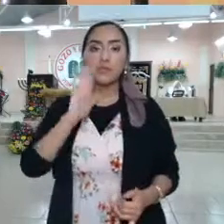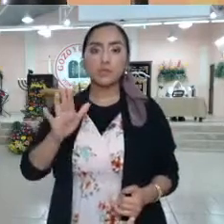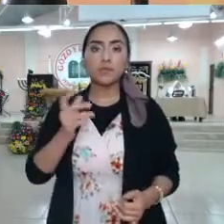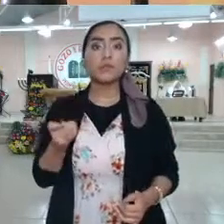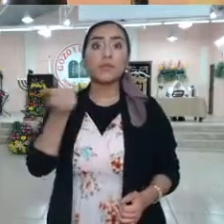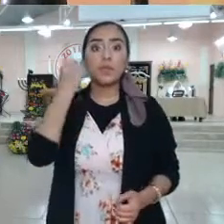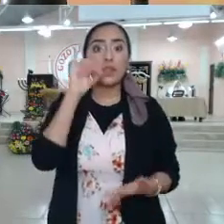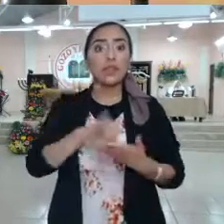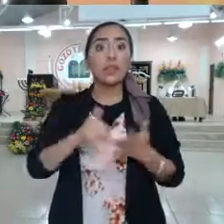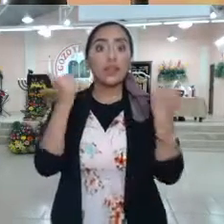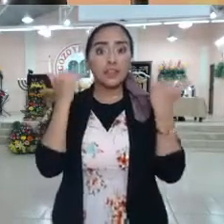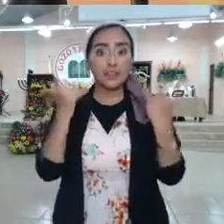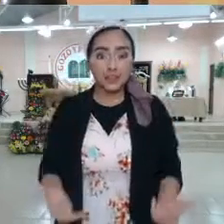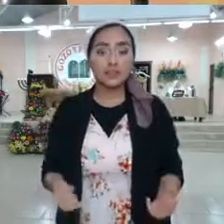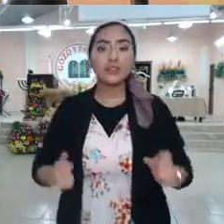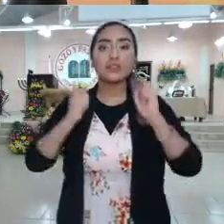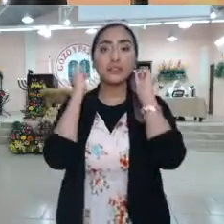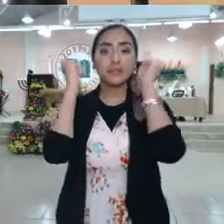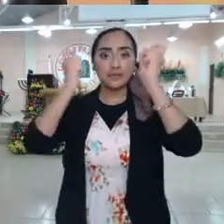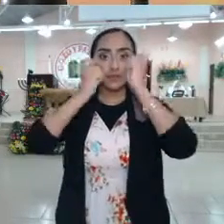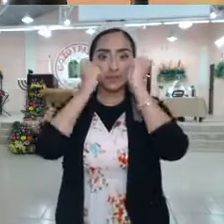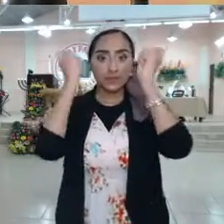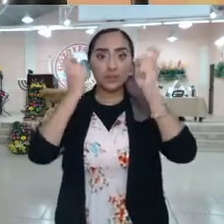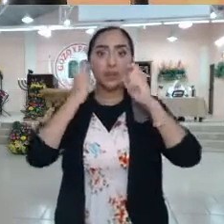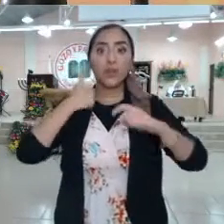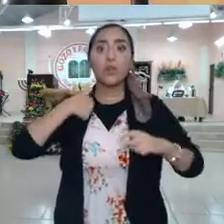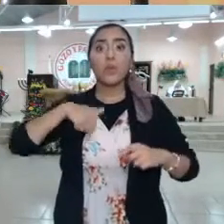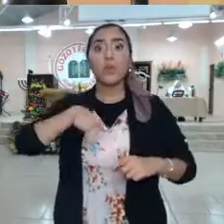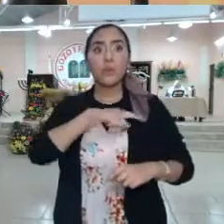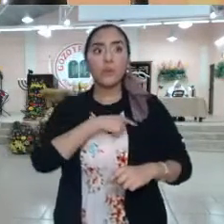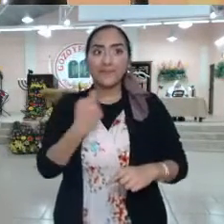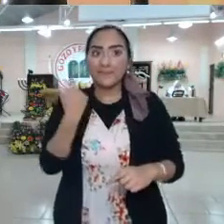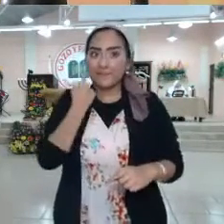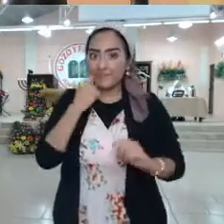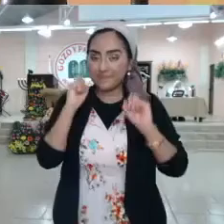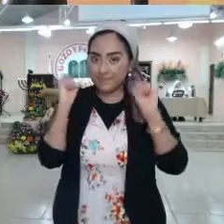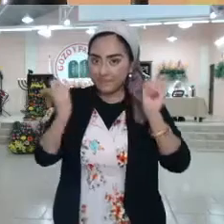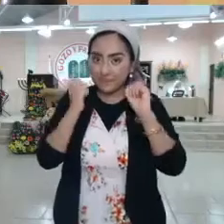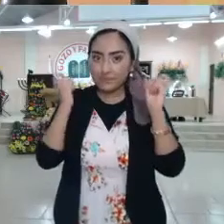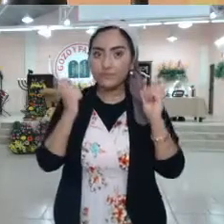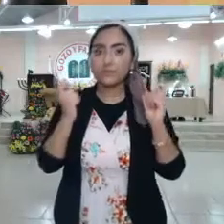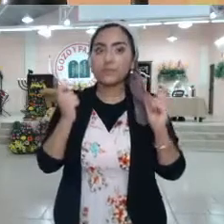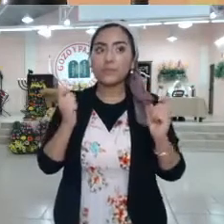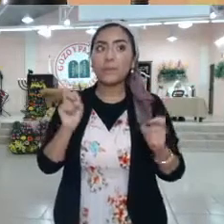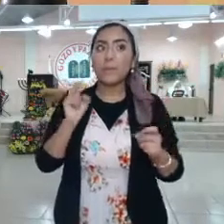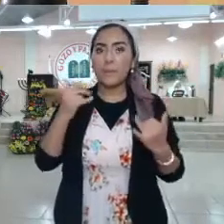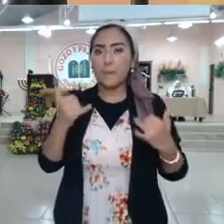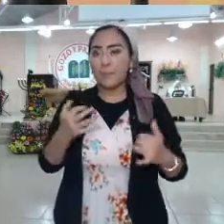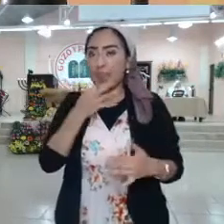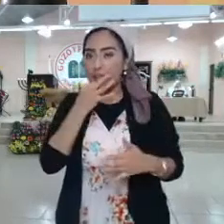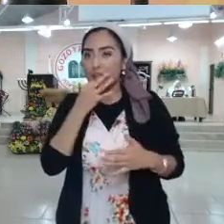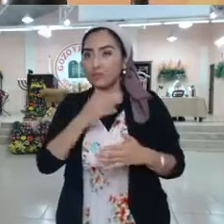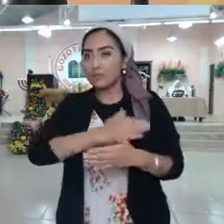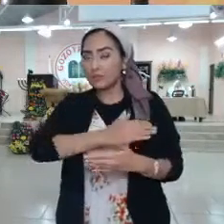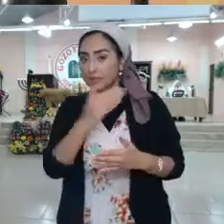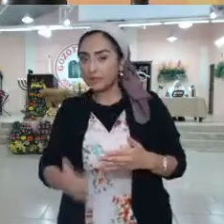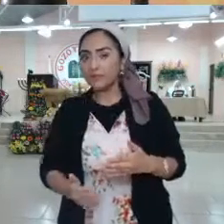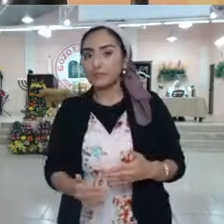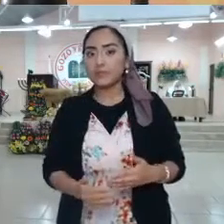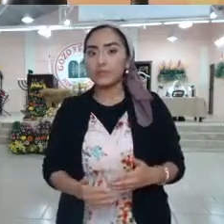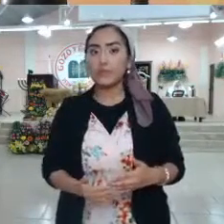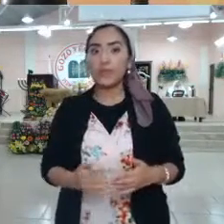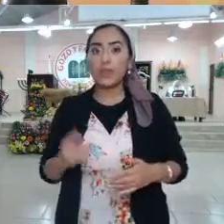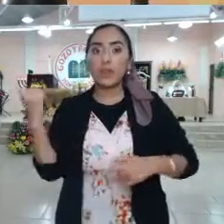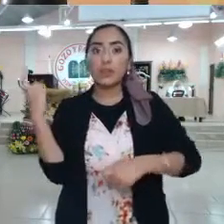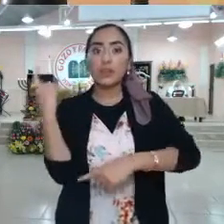to understand that in this feast that we just celebrated, that we're about to